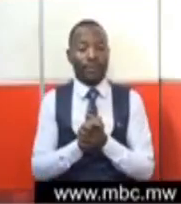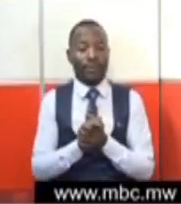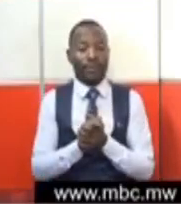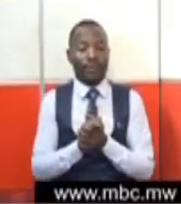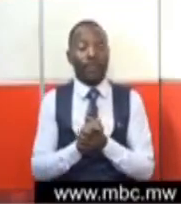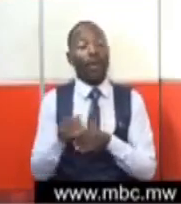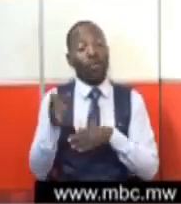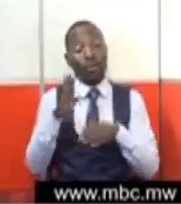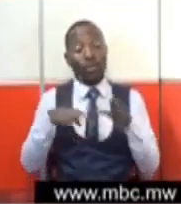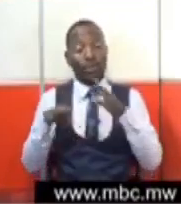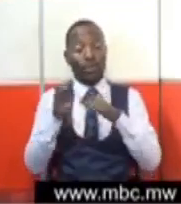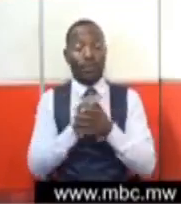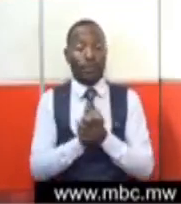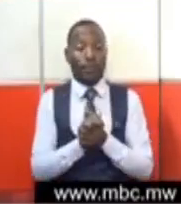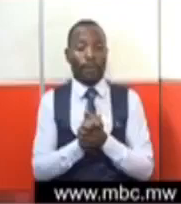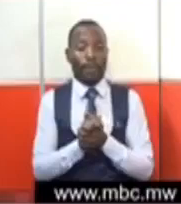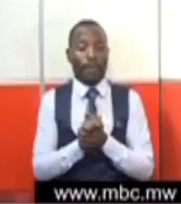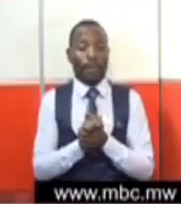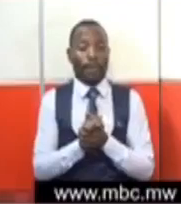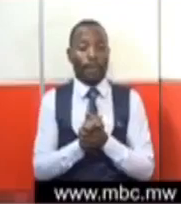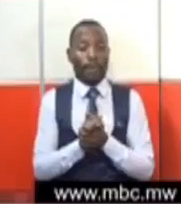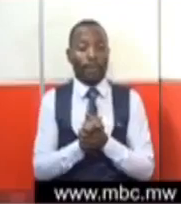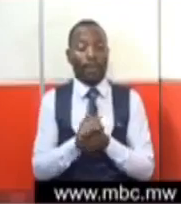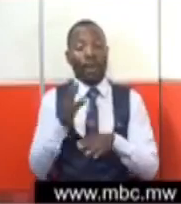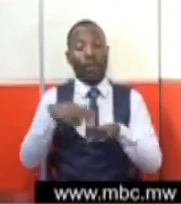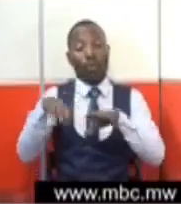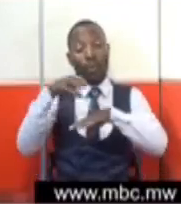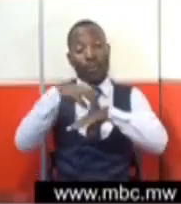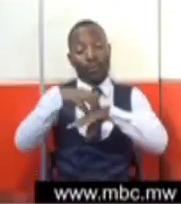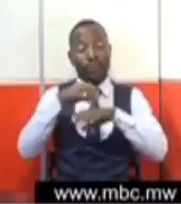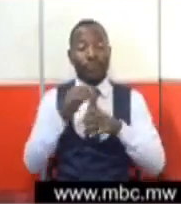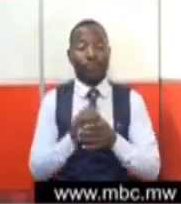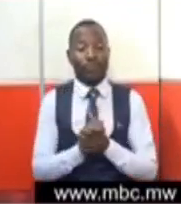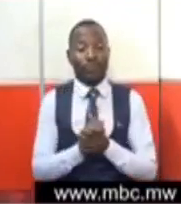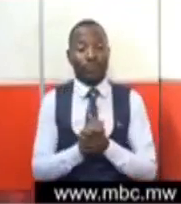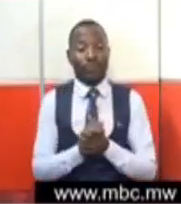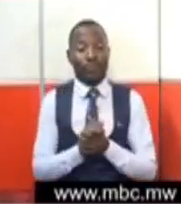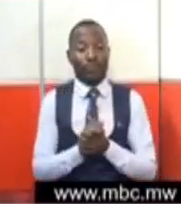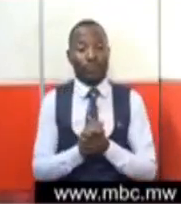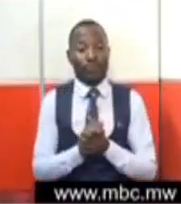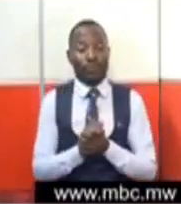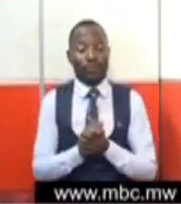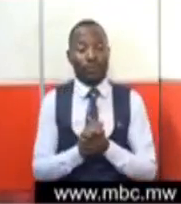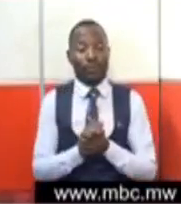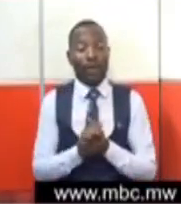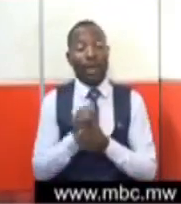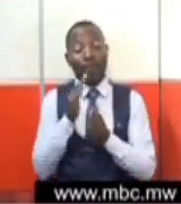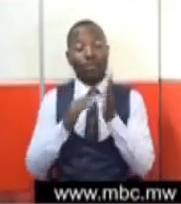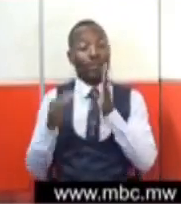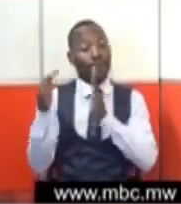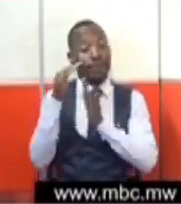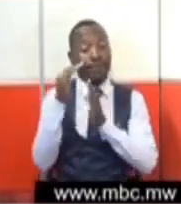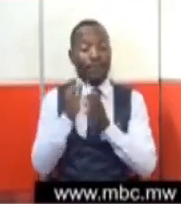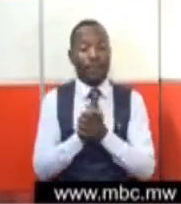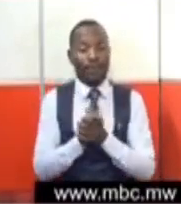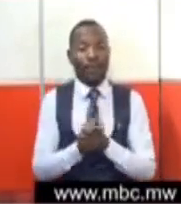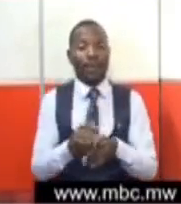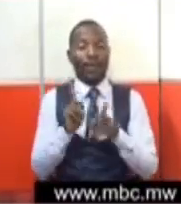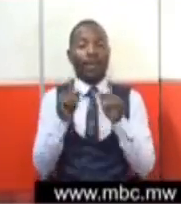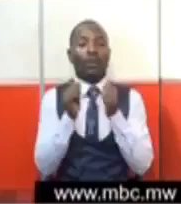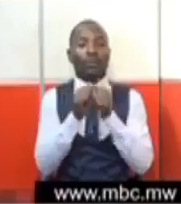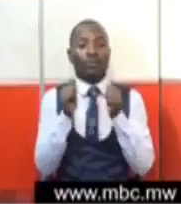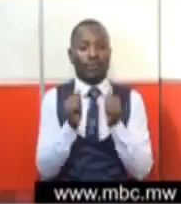Maganjila in Mangochi, Ligoma Island, and Wenya in Chitiba, and many